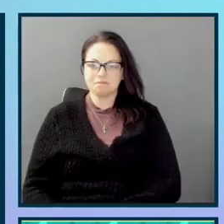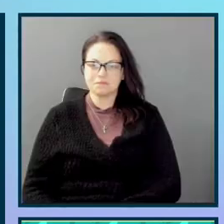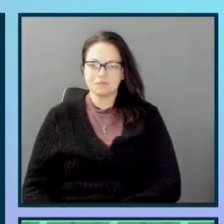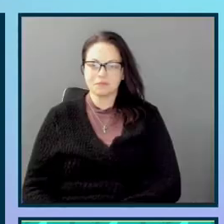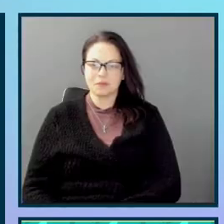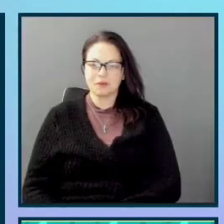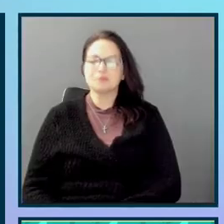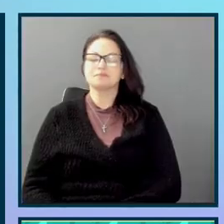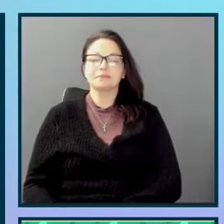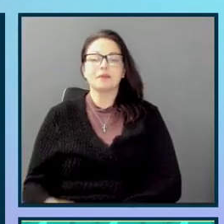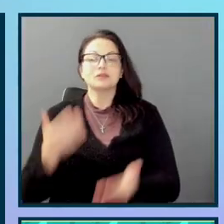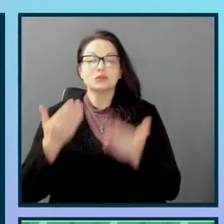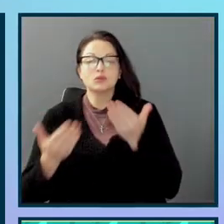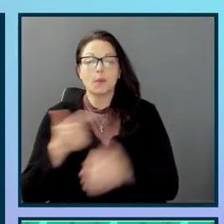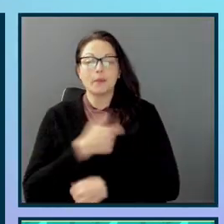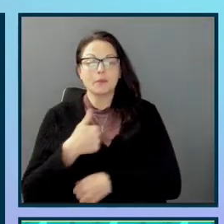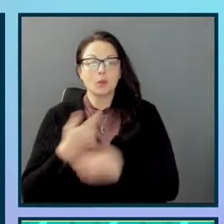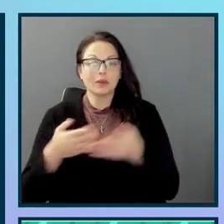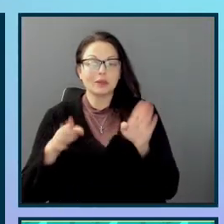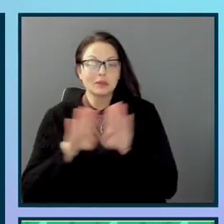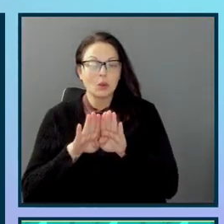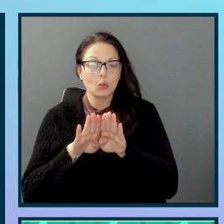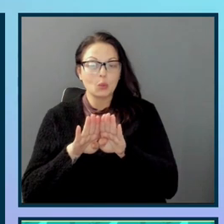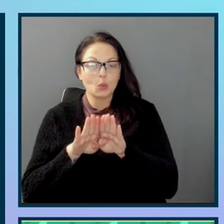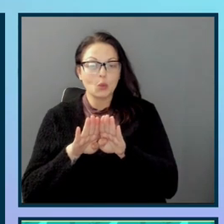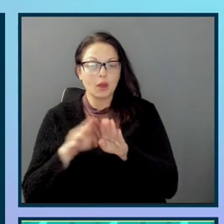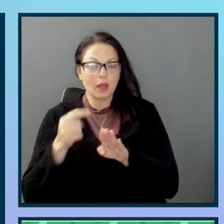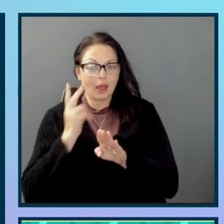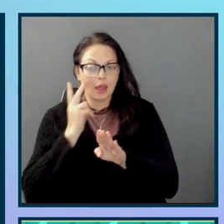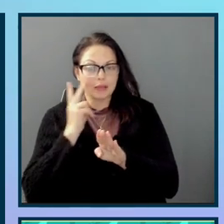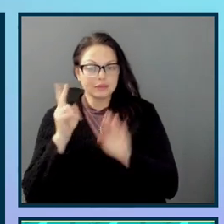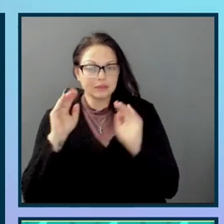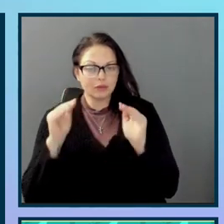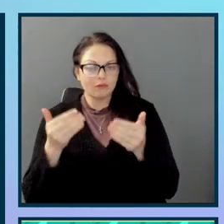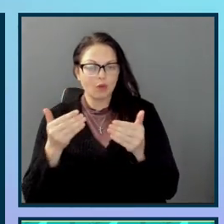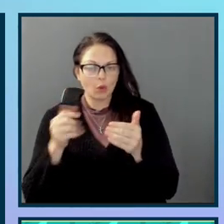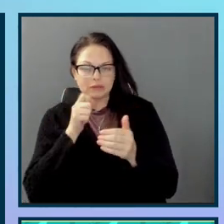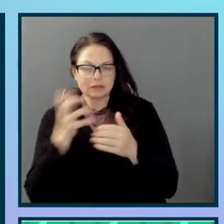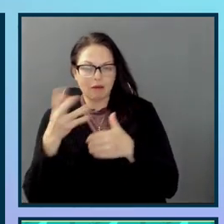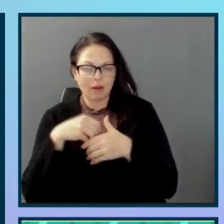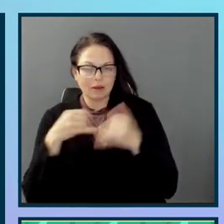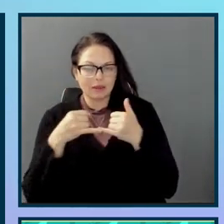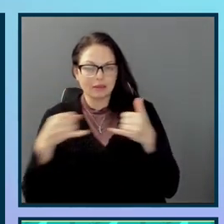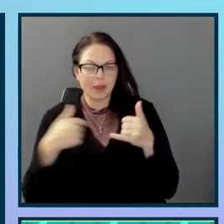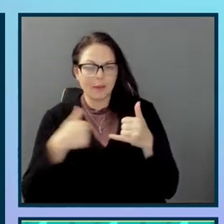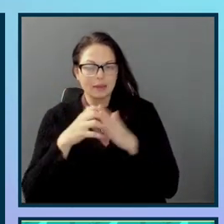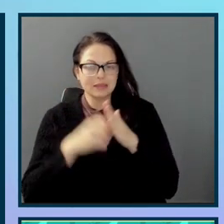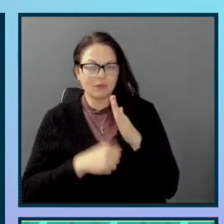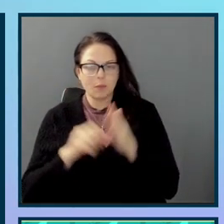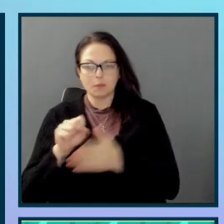this dialogue. So I set focus to it. I see the focus outline because I removed the styling, and now I'll press